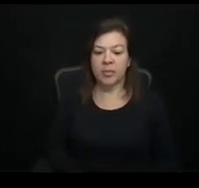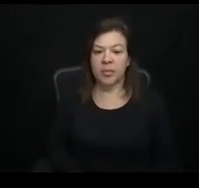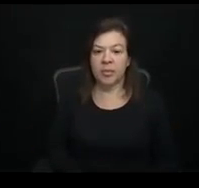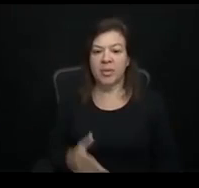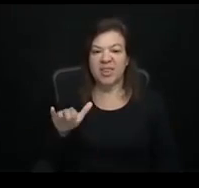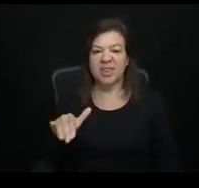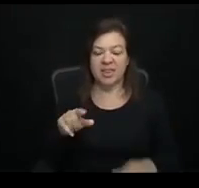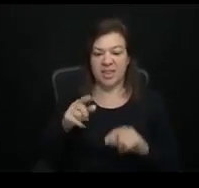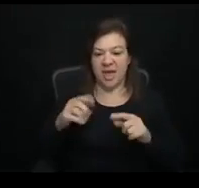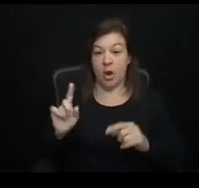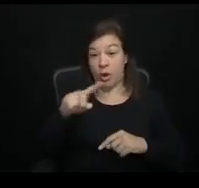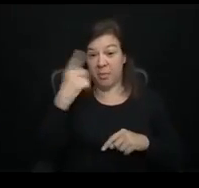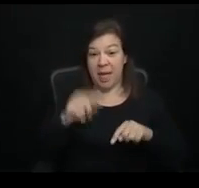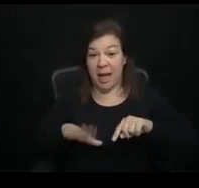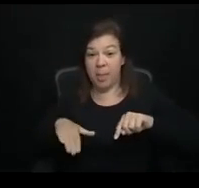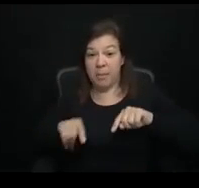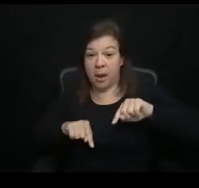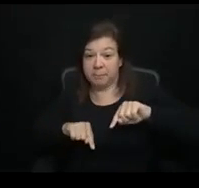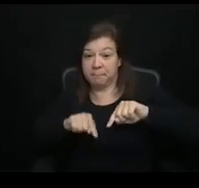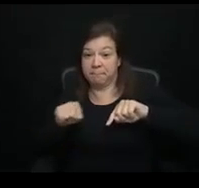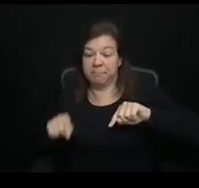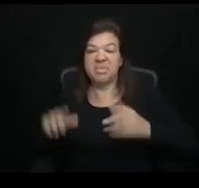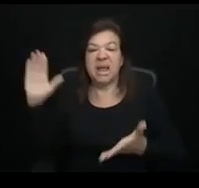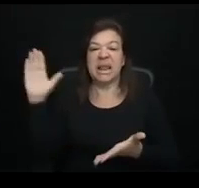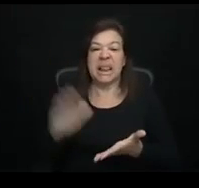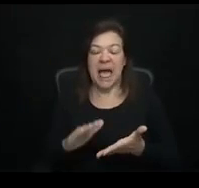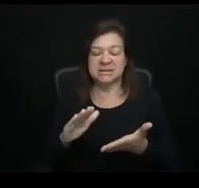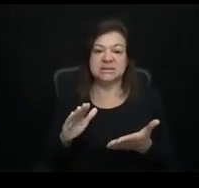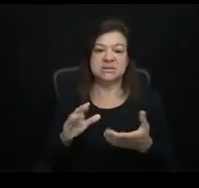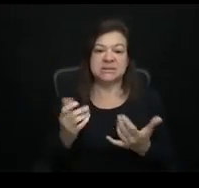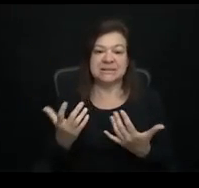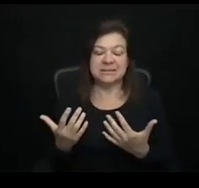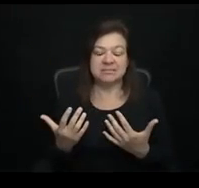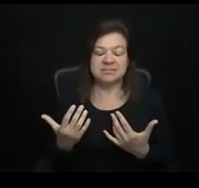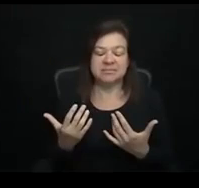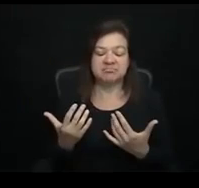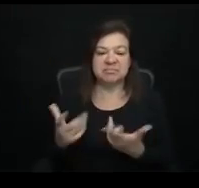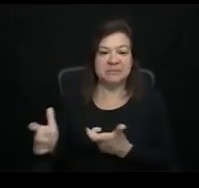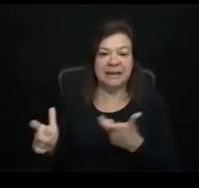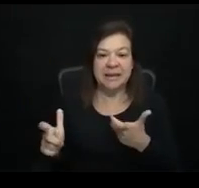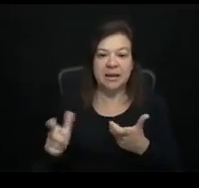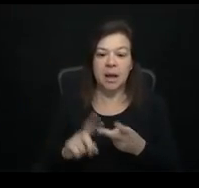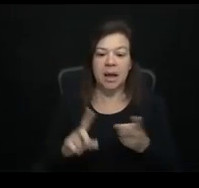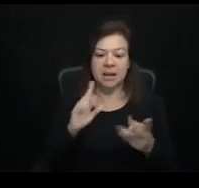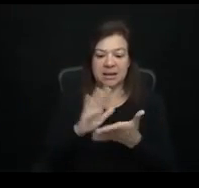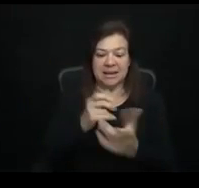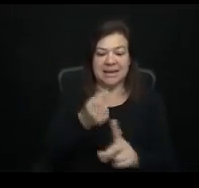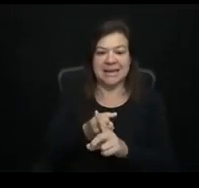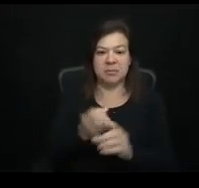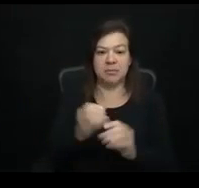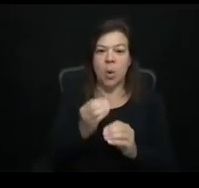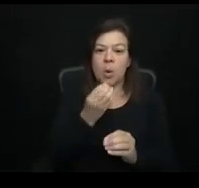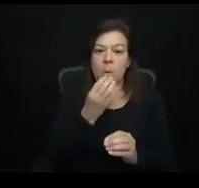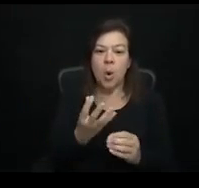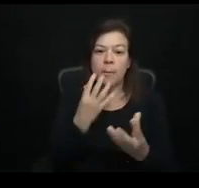speed and availability of dry vegetation. It got into more moist vegetation and flatter ground. So I just kind of wanted to use